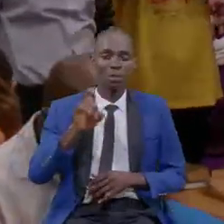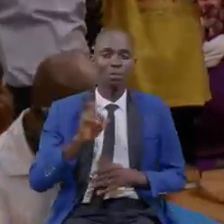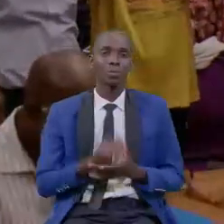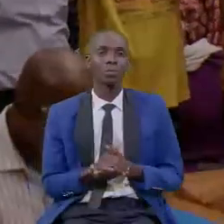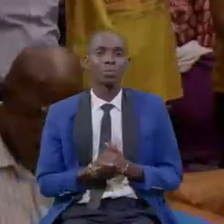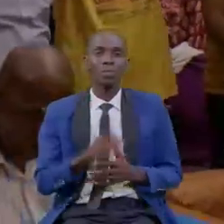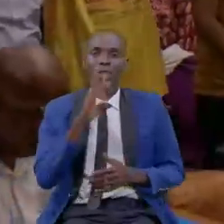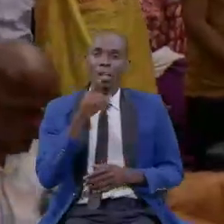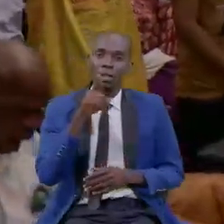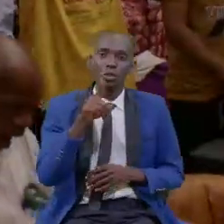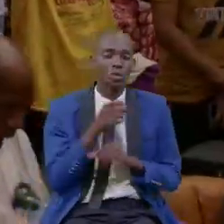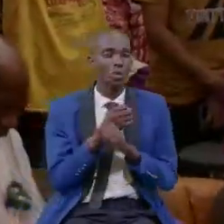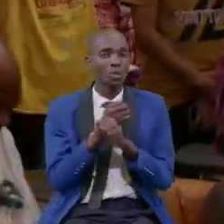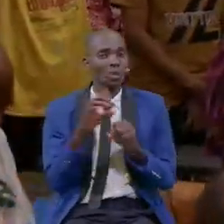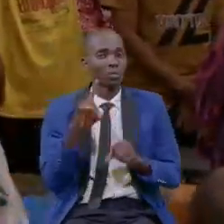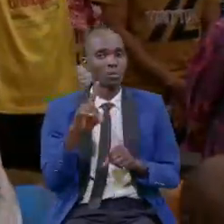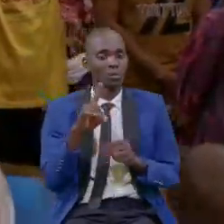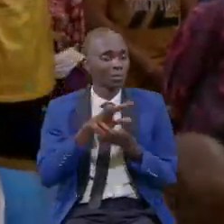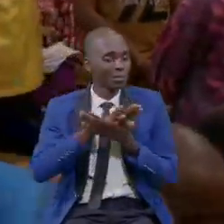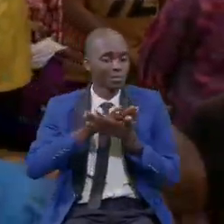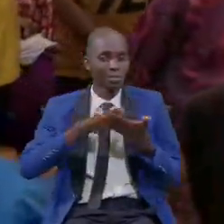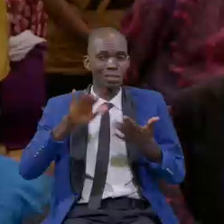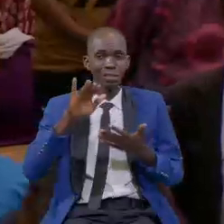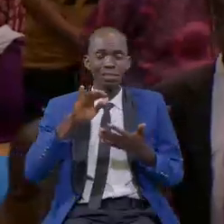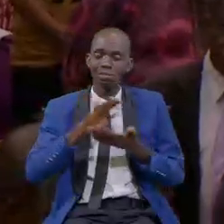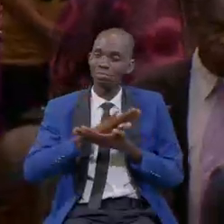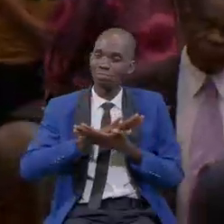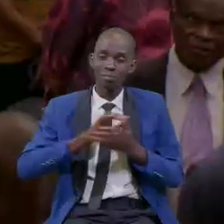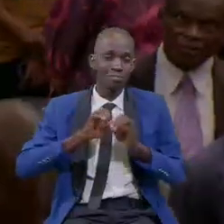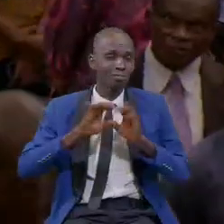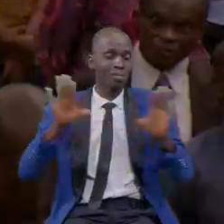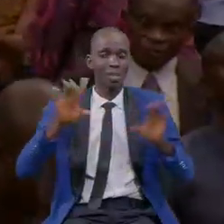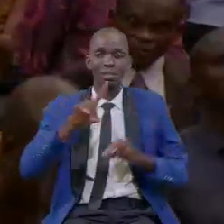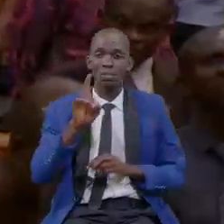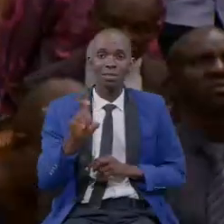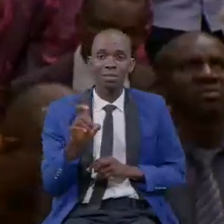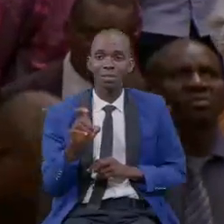Are you saved? Clear, clean,